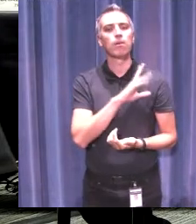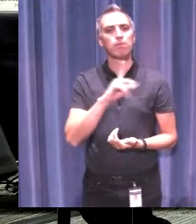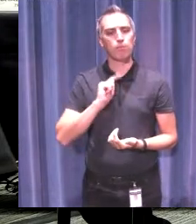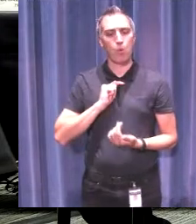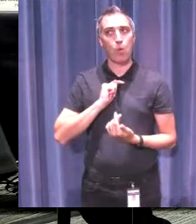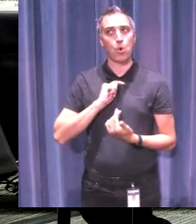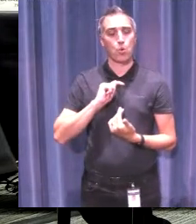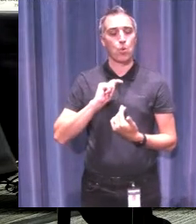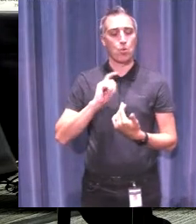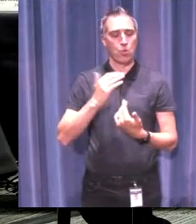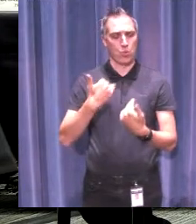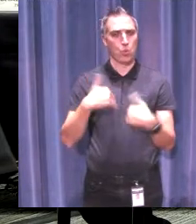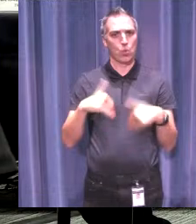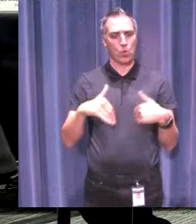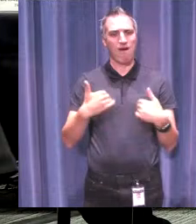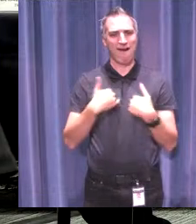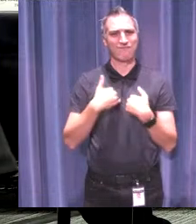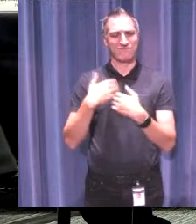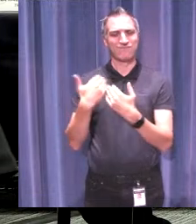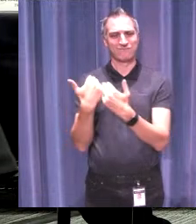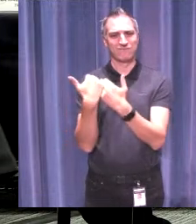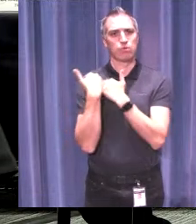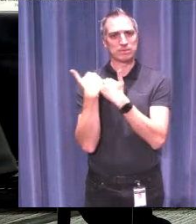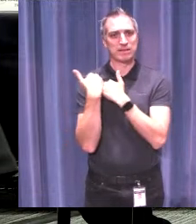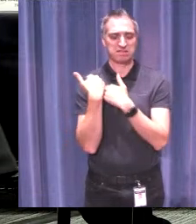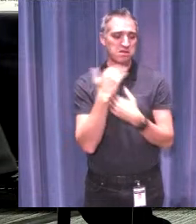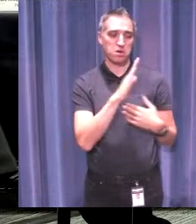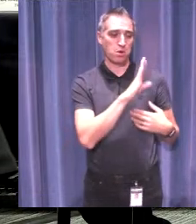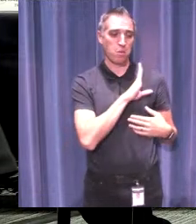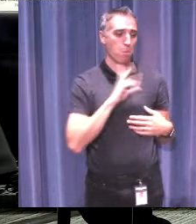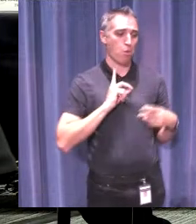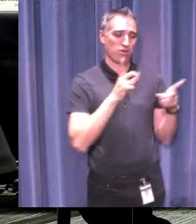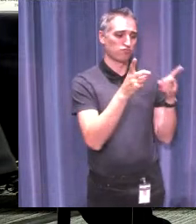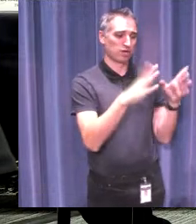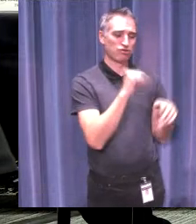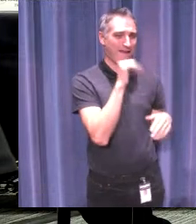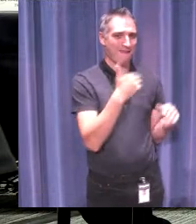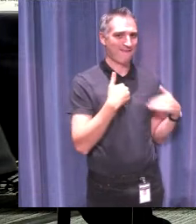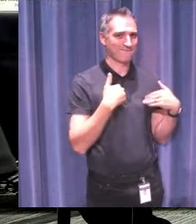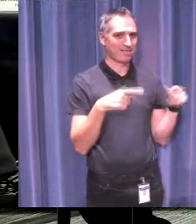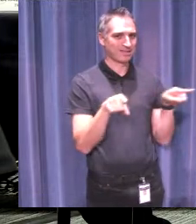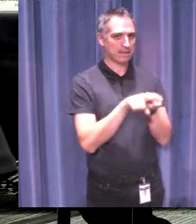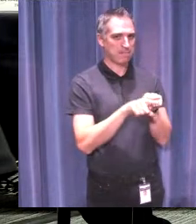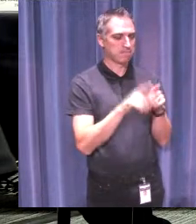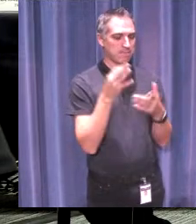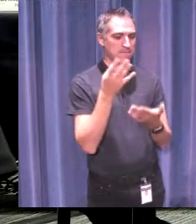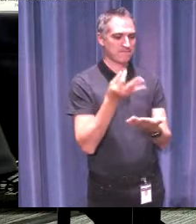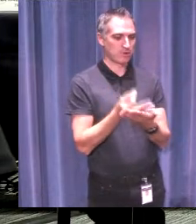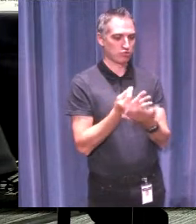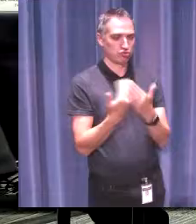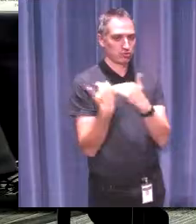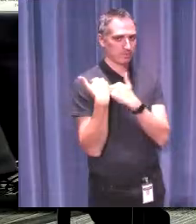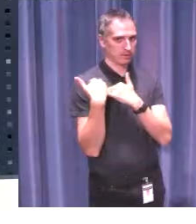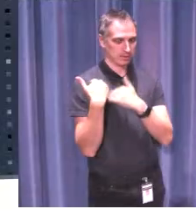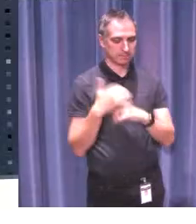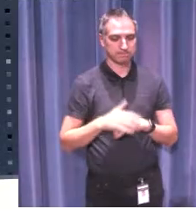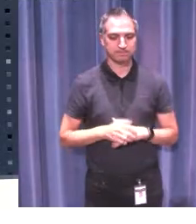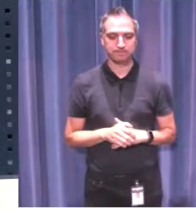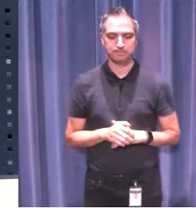that most boards of directors don't begin to approach. So, Yeah, and I agree with that.